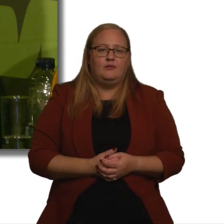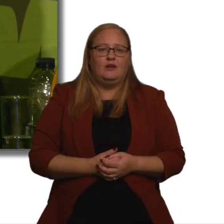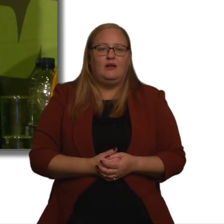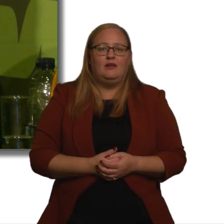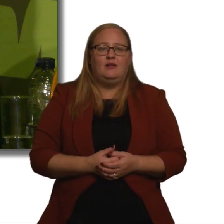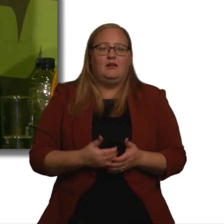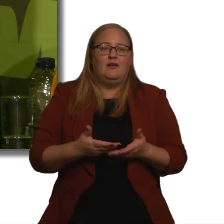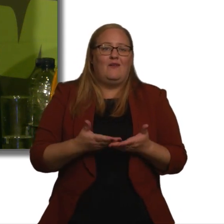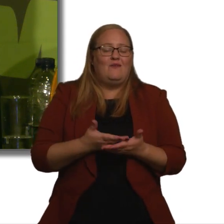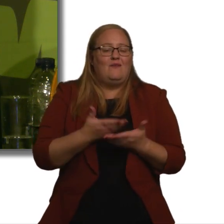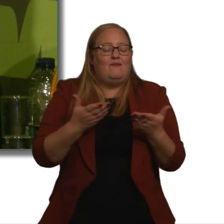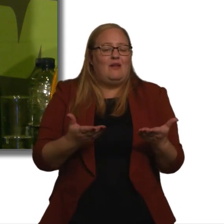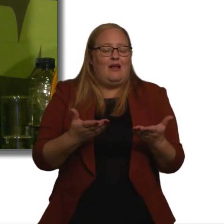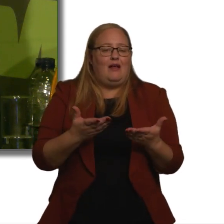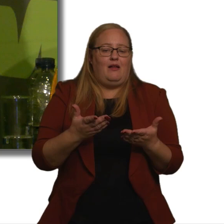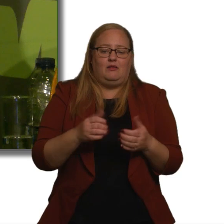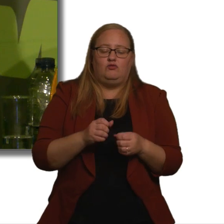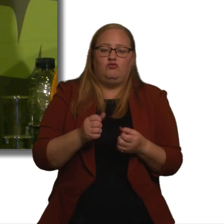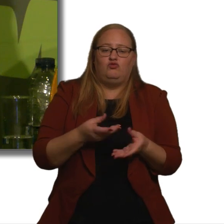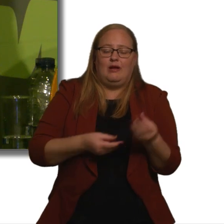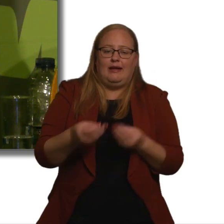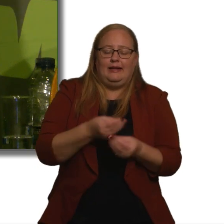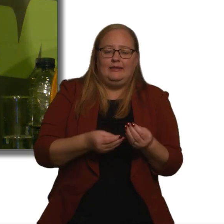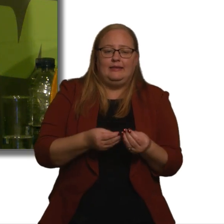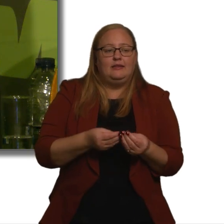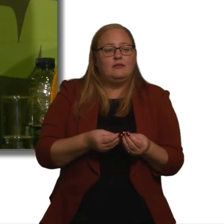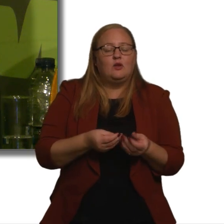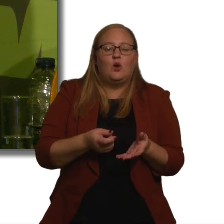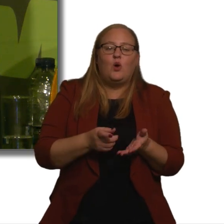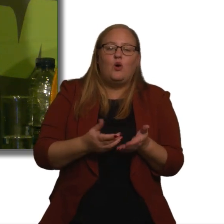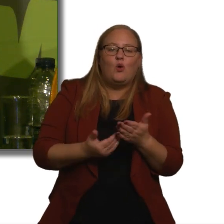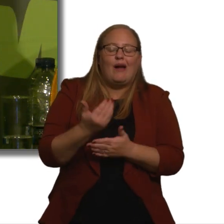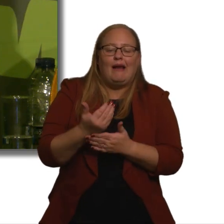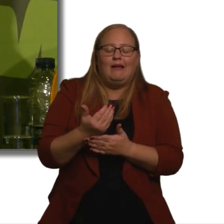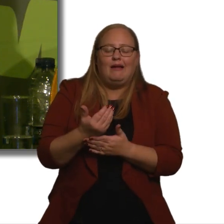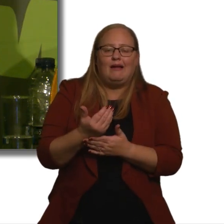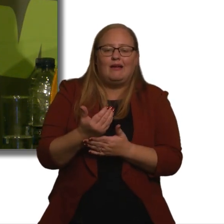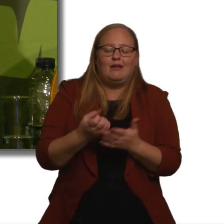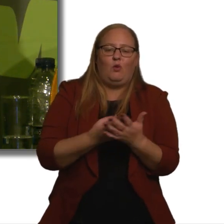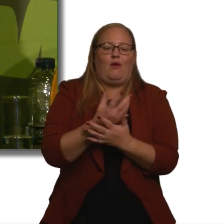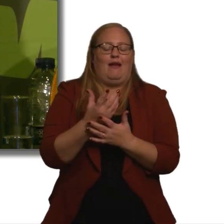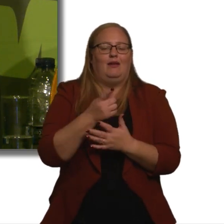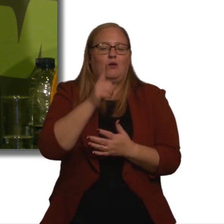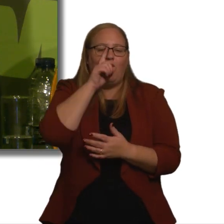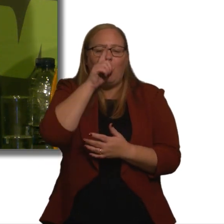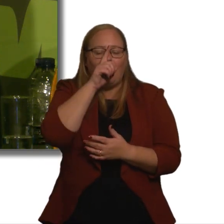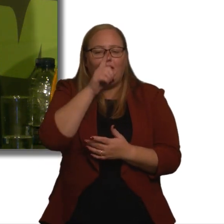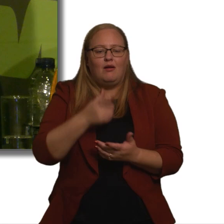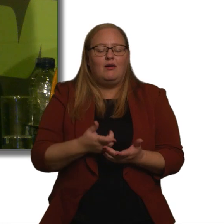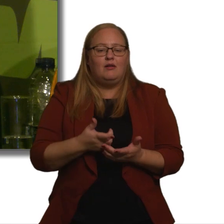Trade Certified Organic Extra Virgin Olive Oil, which will be available in